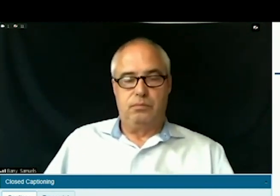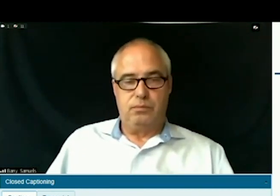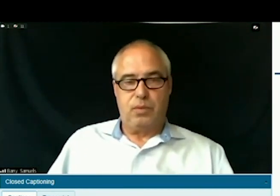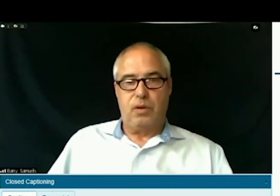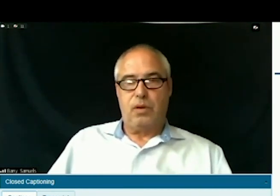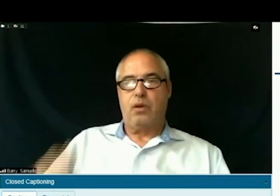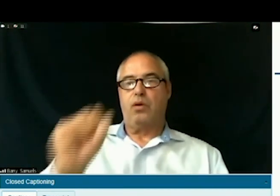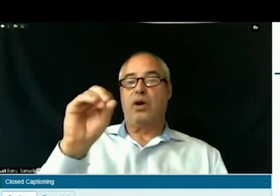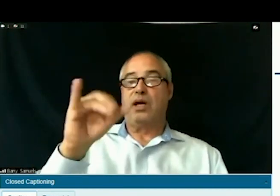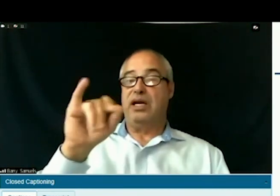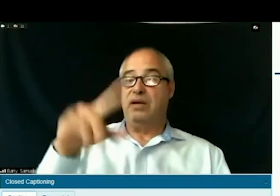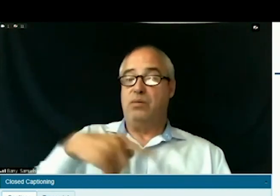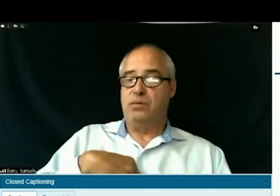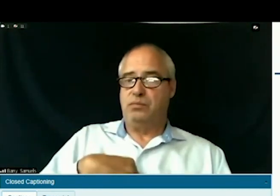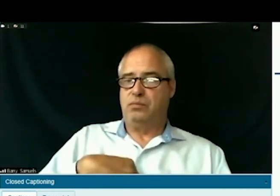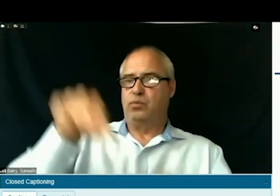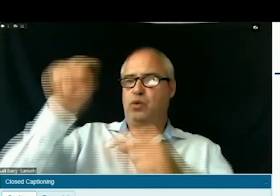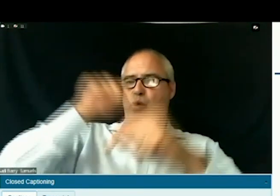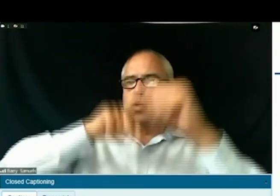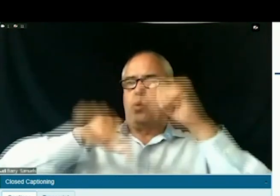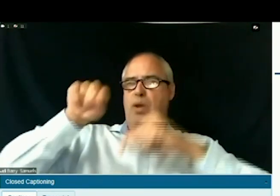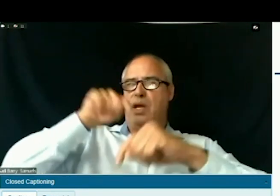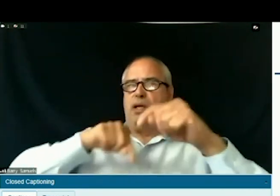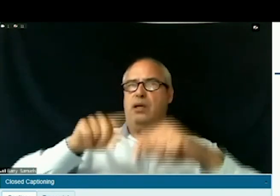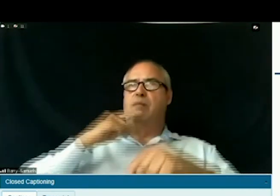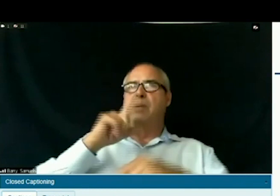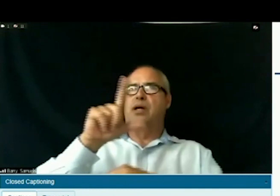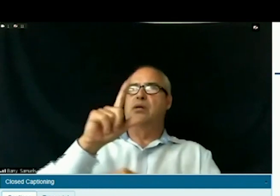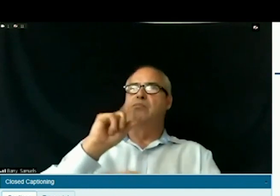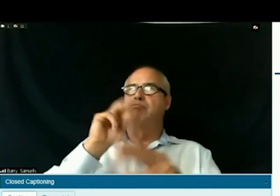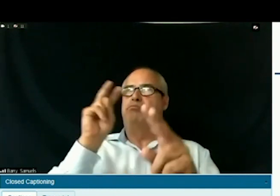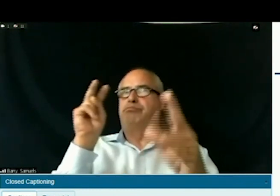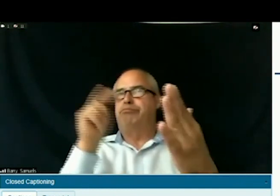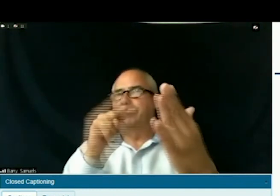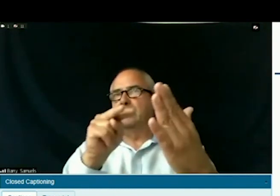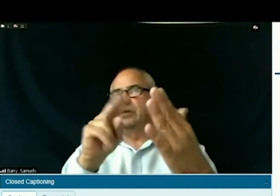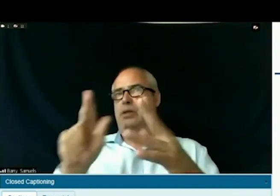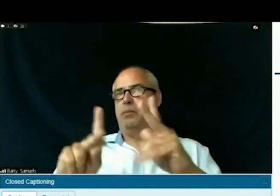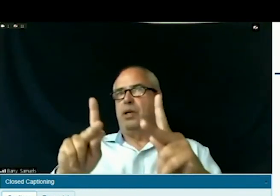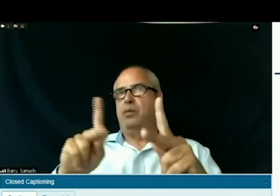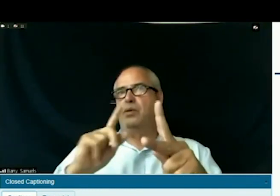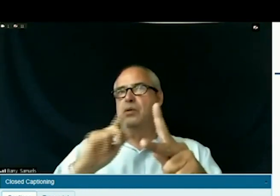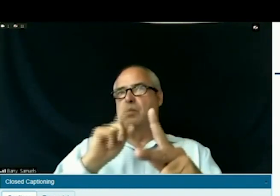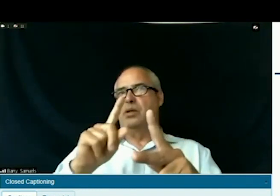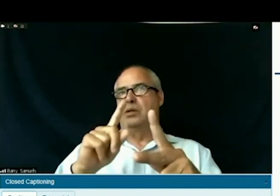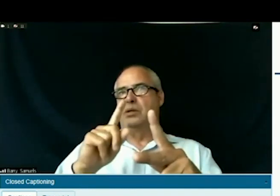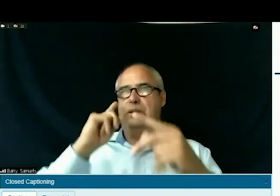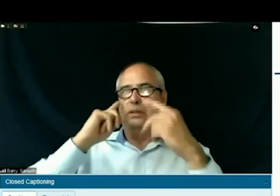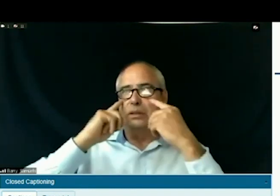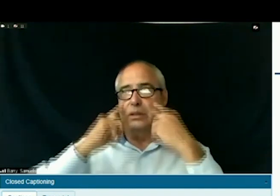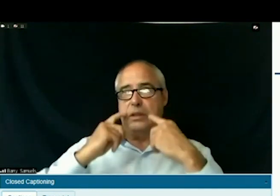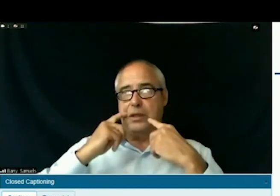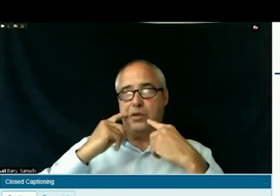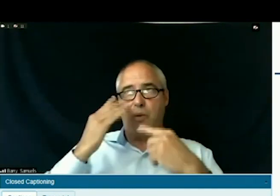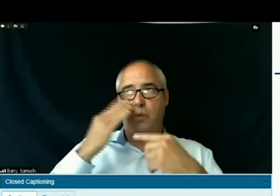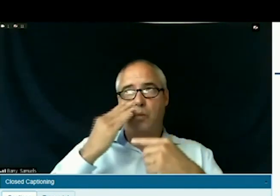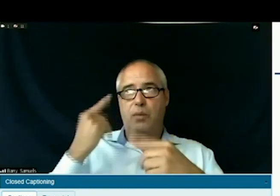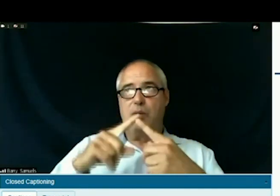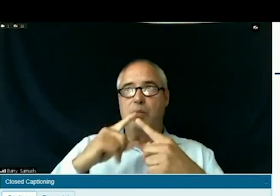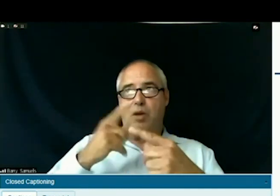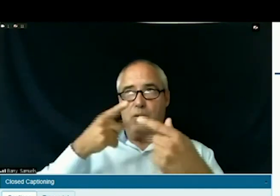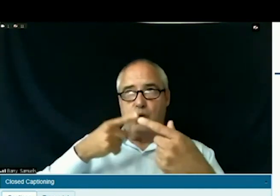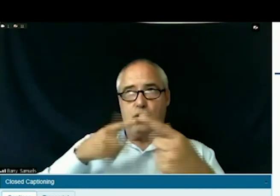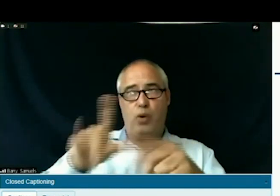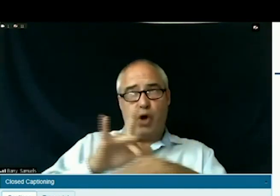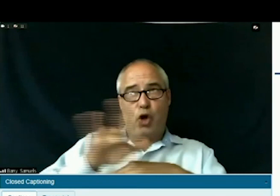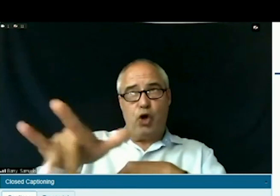And so if we go back and we have that lens of people with the tears wiped away, during the early stages of the pandemic,